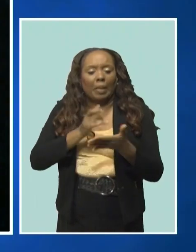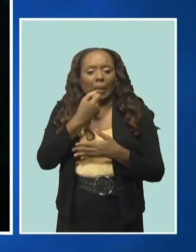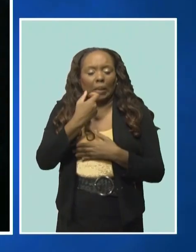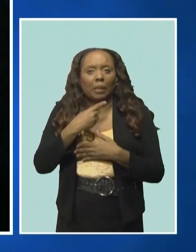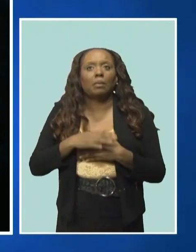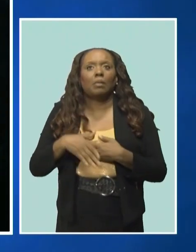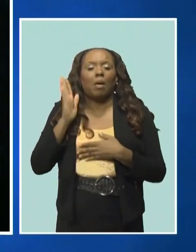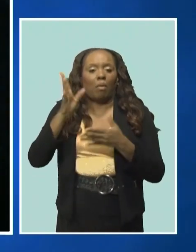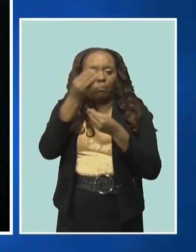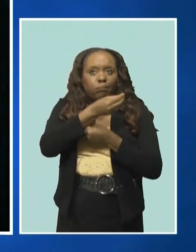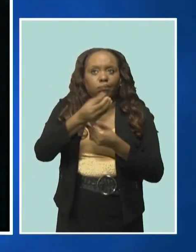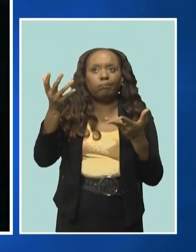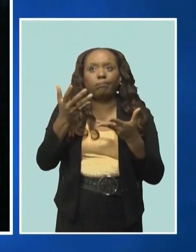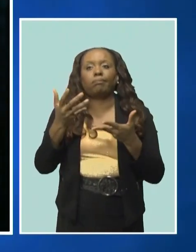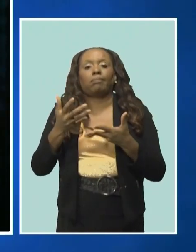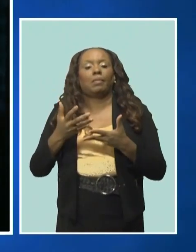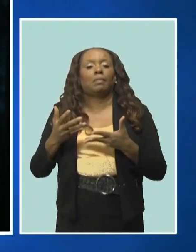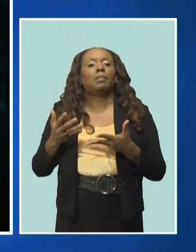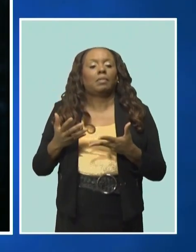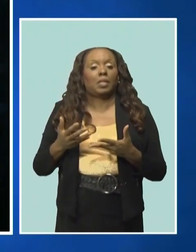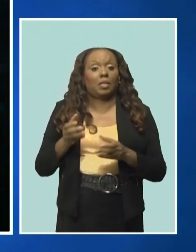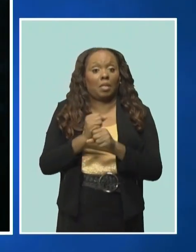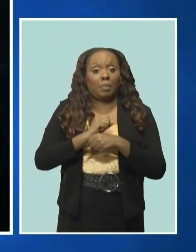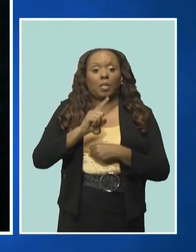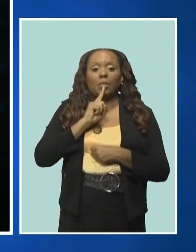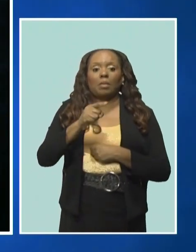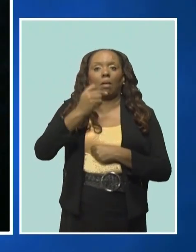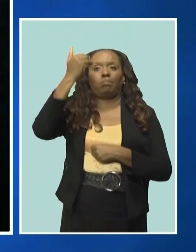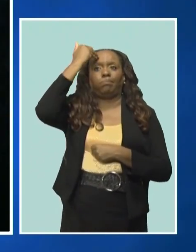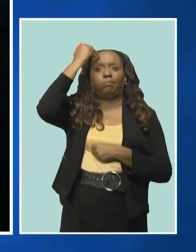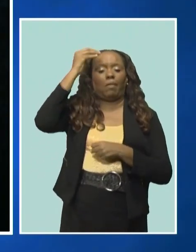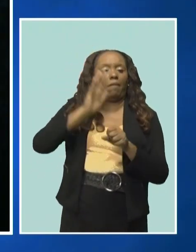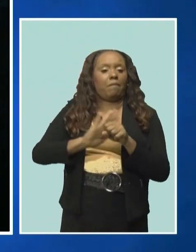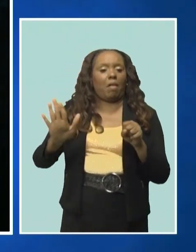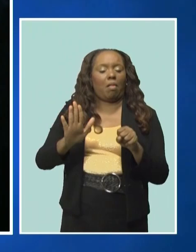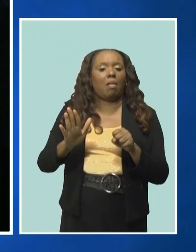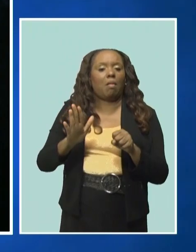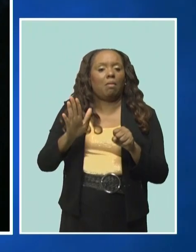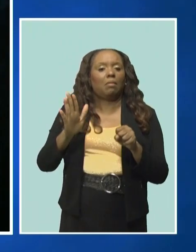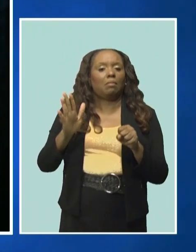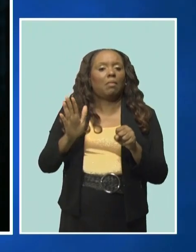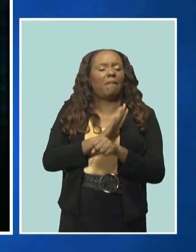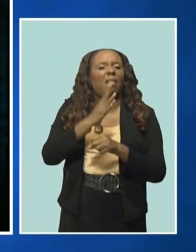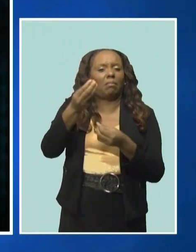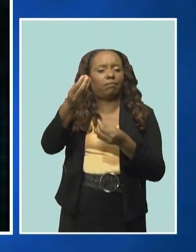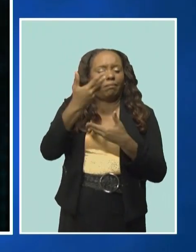information again over the next couple of days so that you are fully informed as to what is happening.